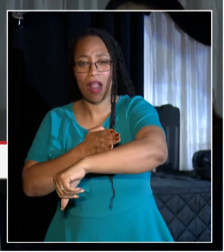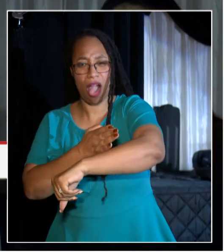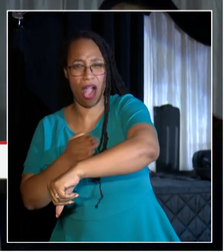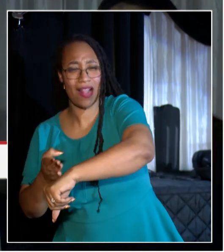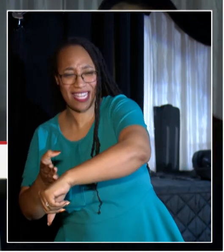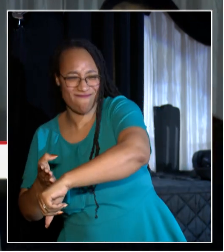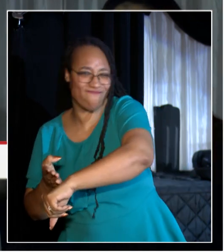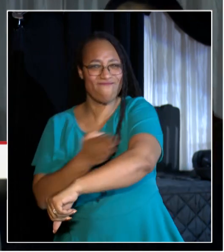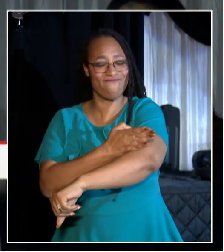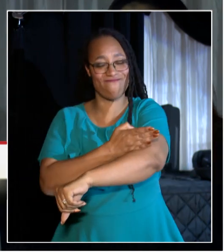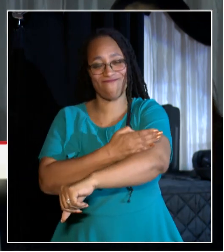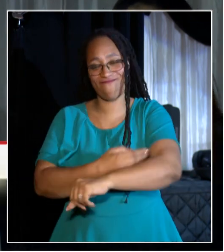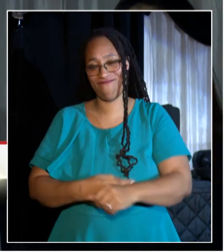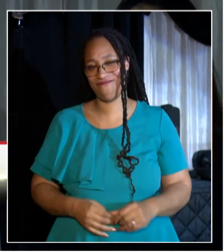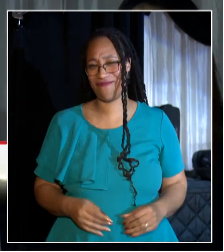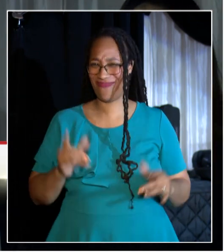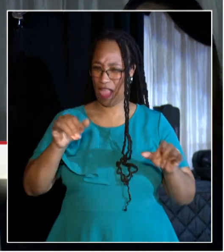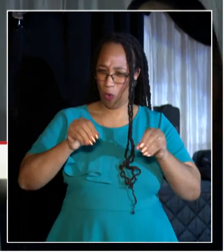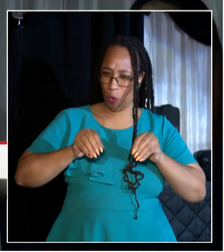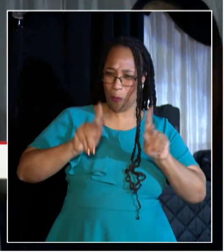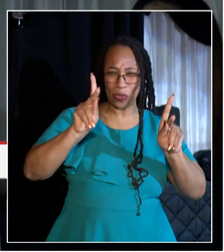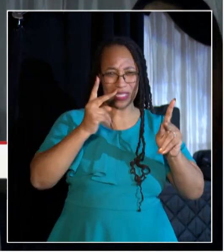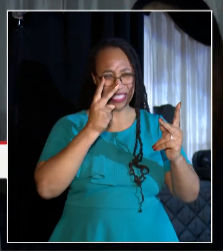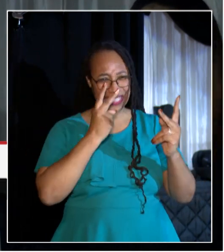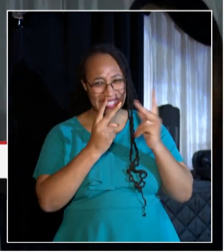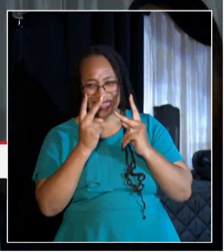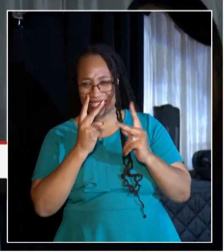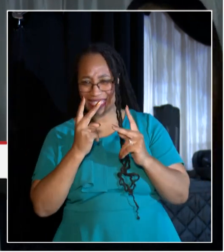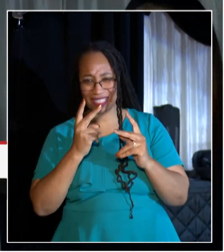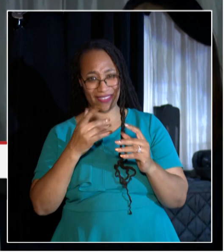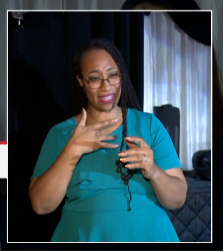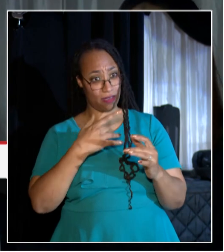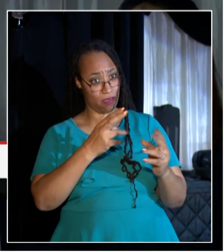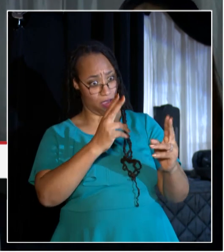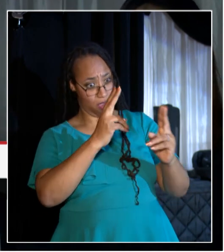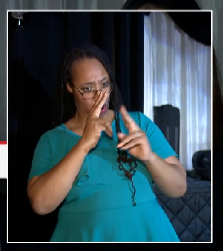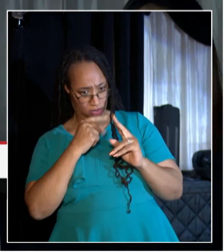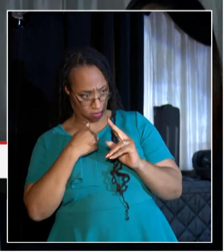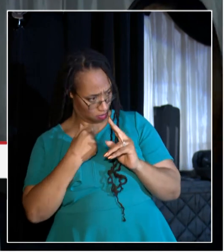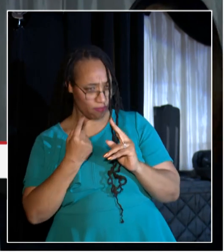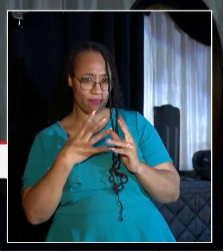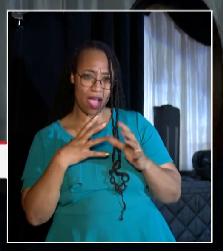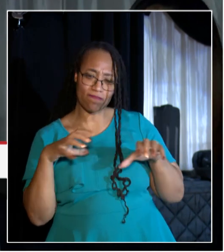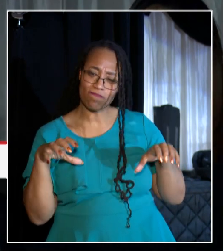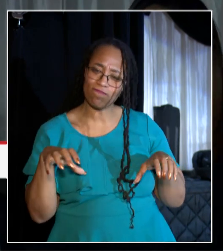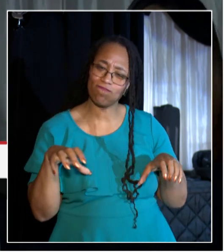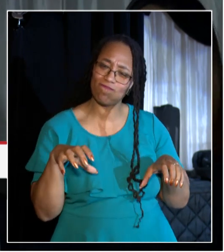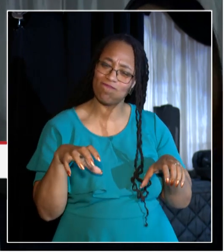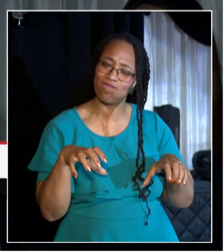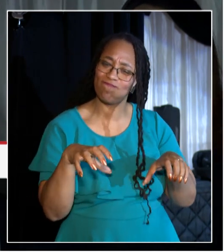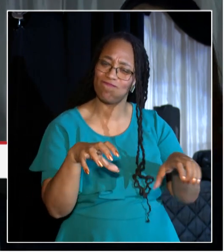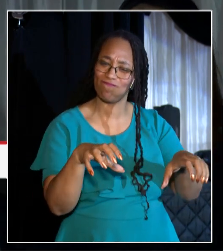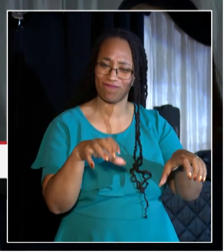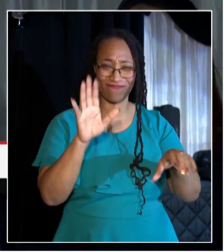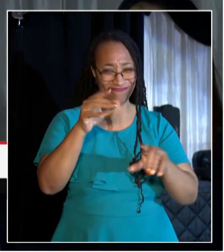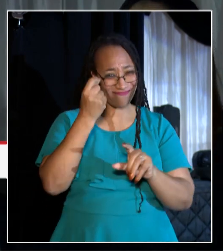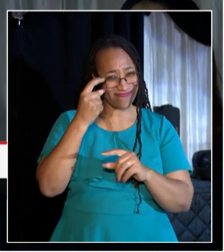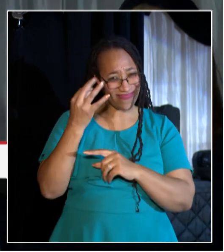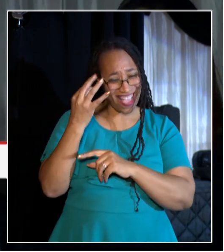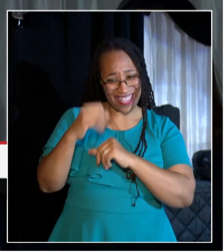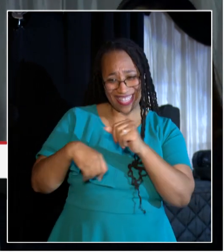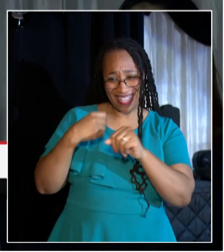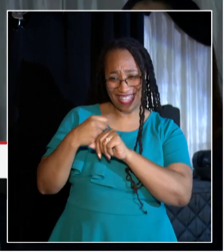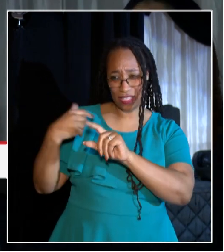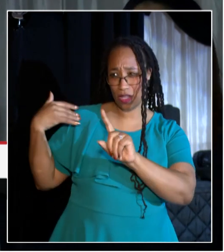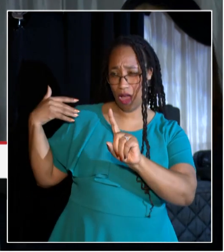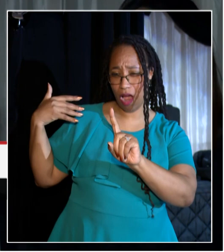to try to fill for the last 9 years, and will do so every day that you give me the privilege of